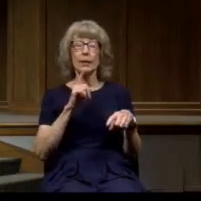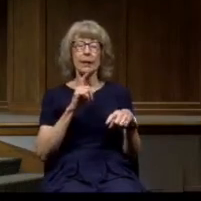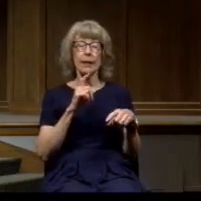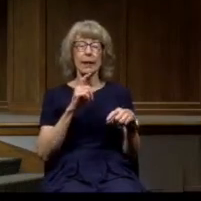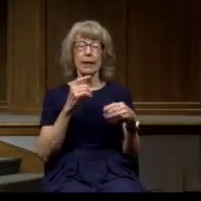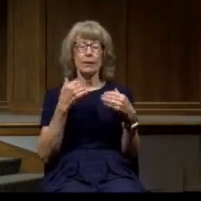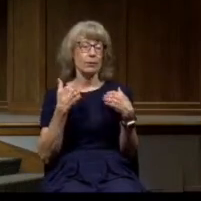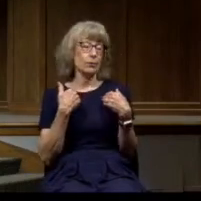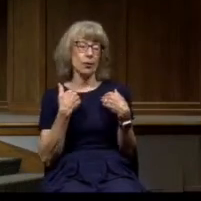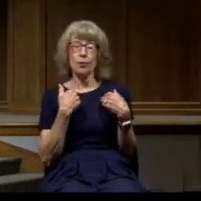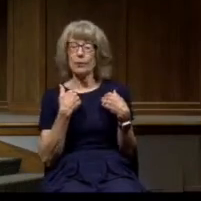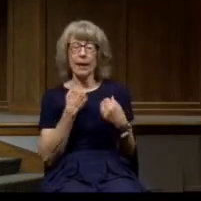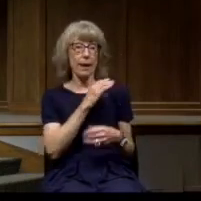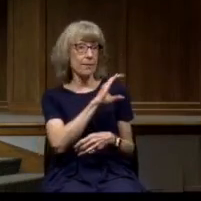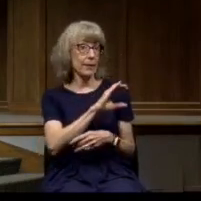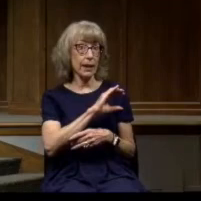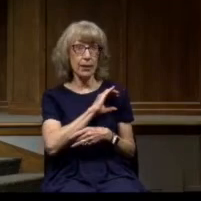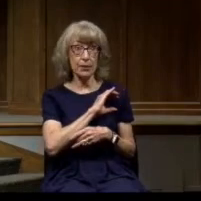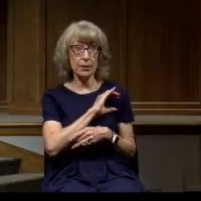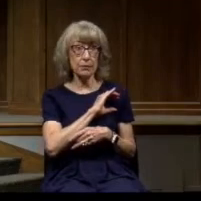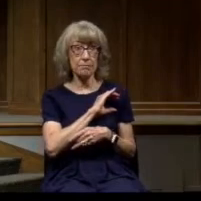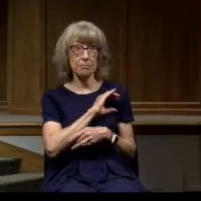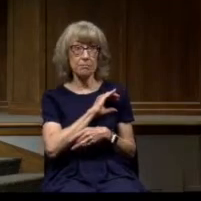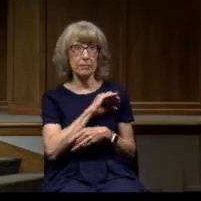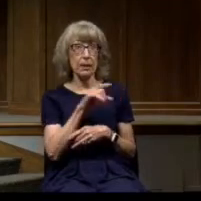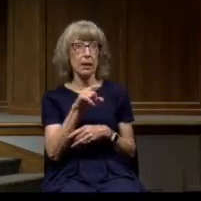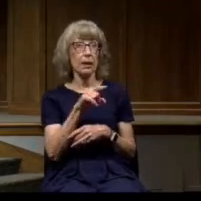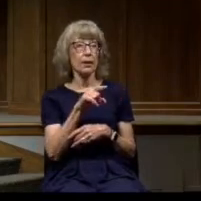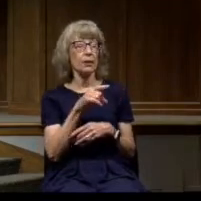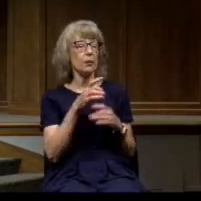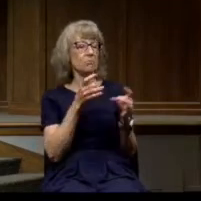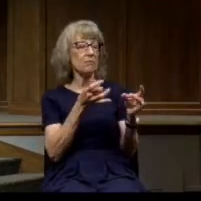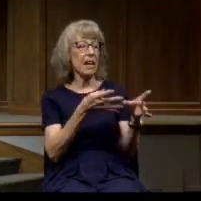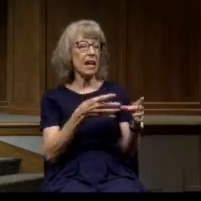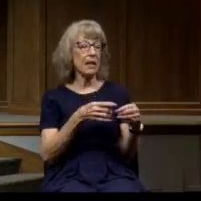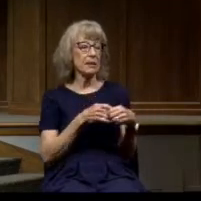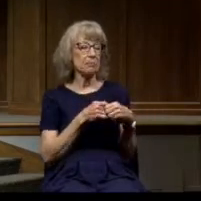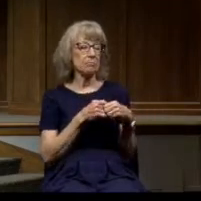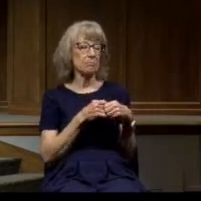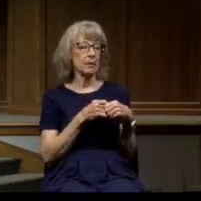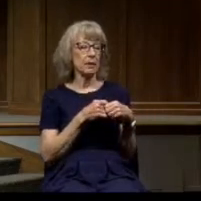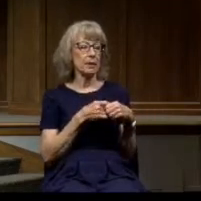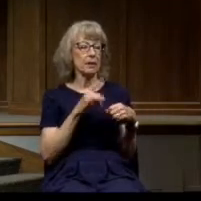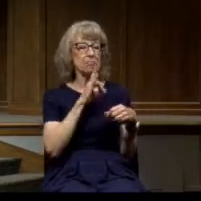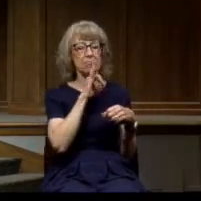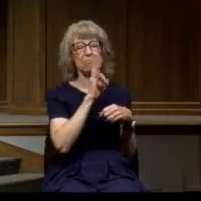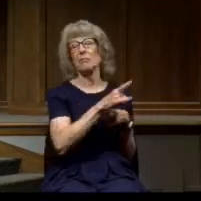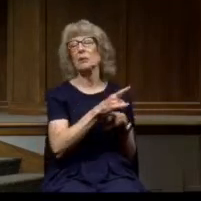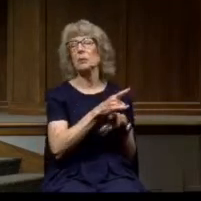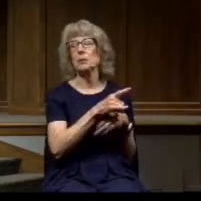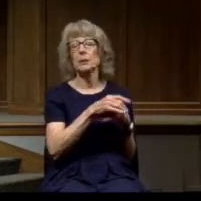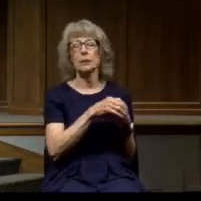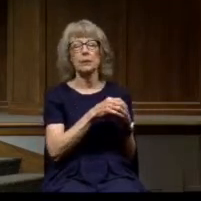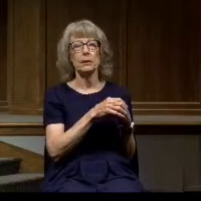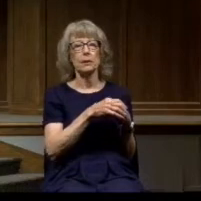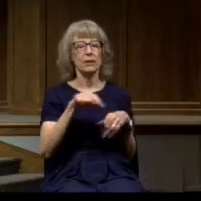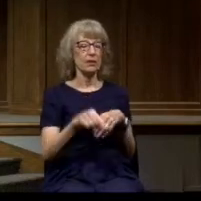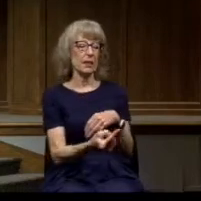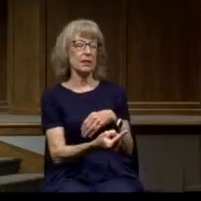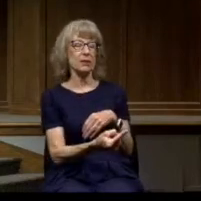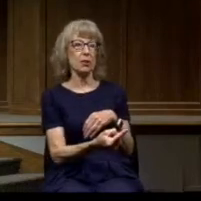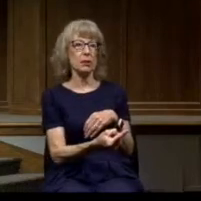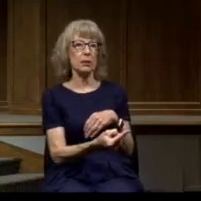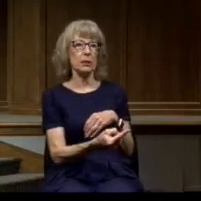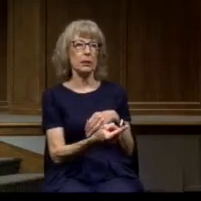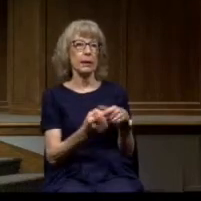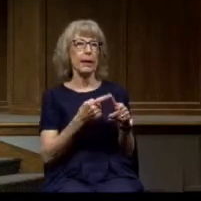with contempt, and when you're judgmental towards others, and when you're rude, and when you belittle others, the light gets darker